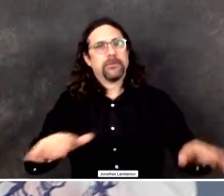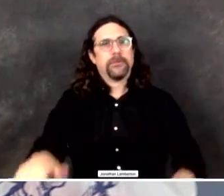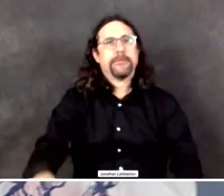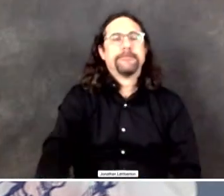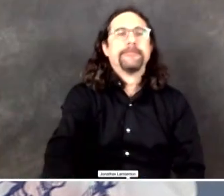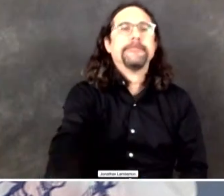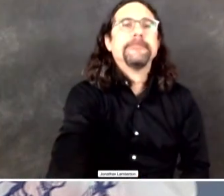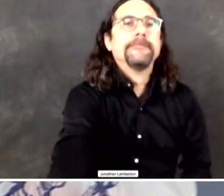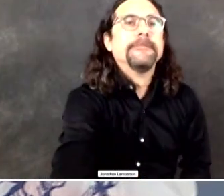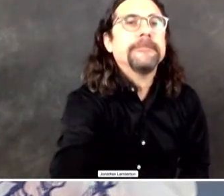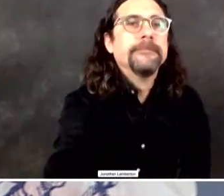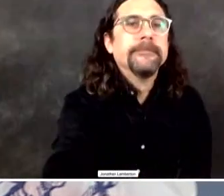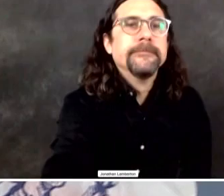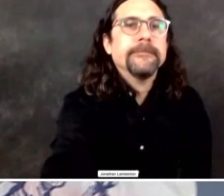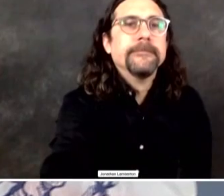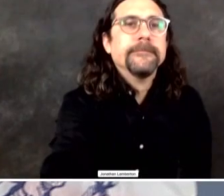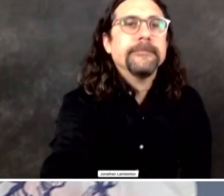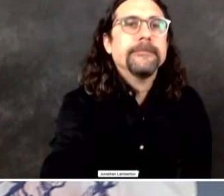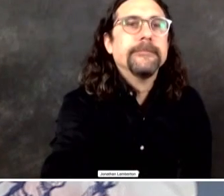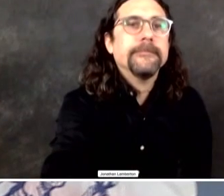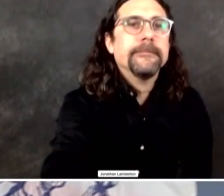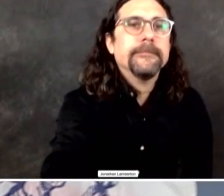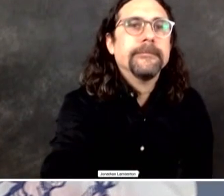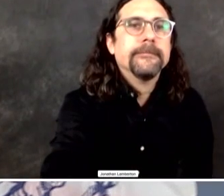rise to the challenge, and they have. You know,